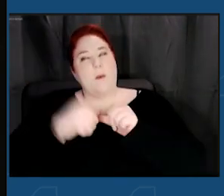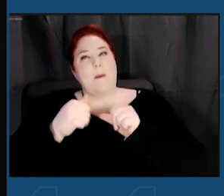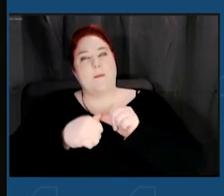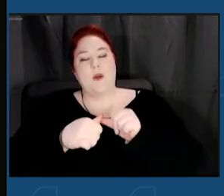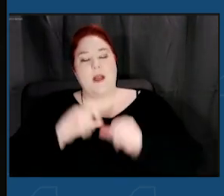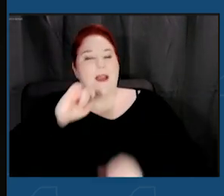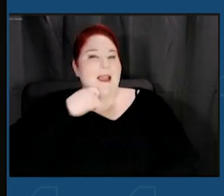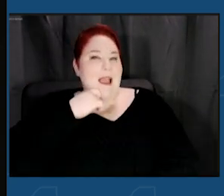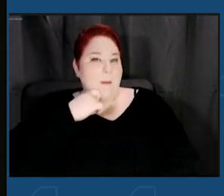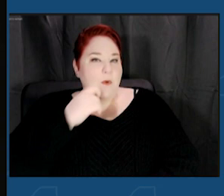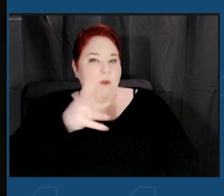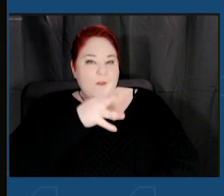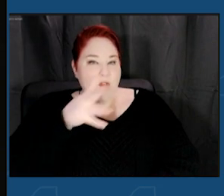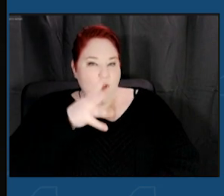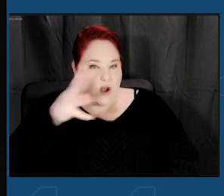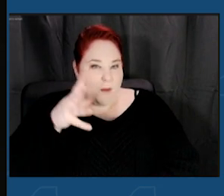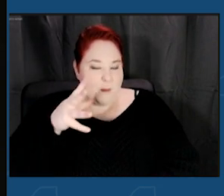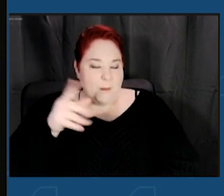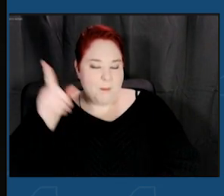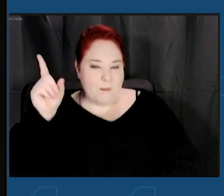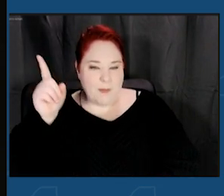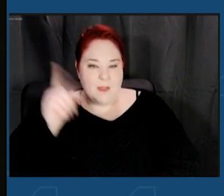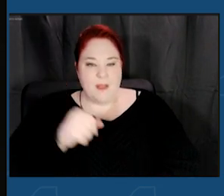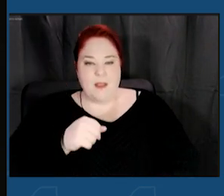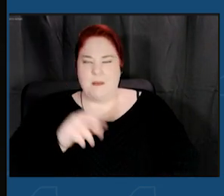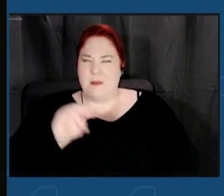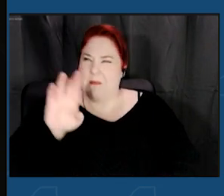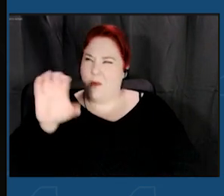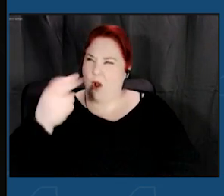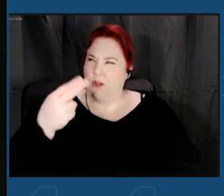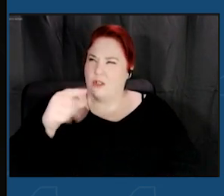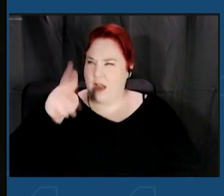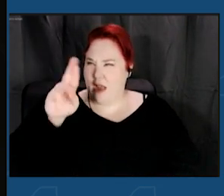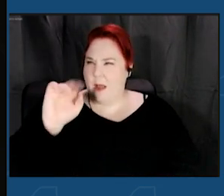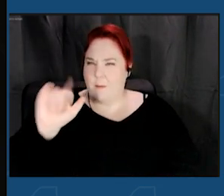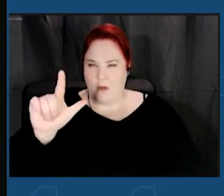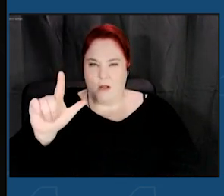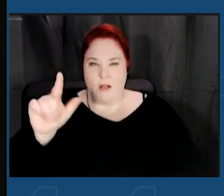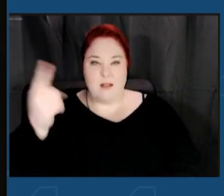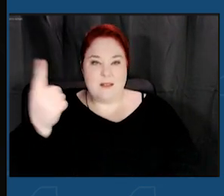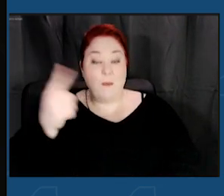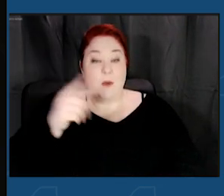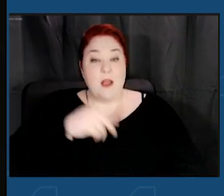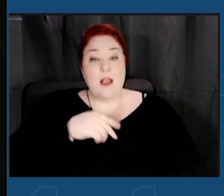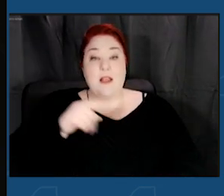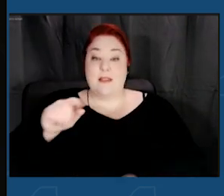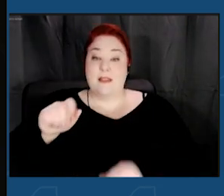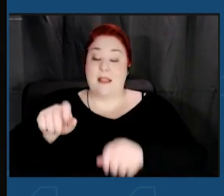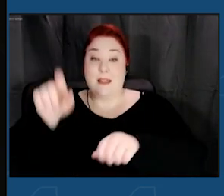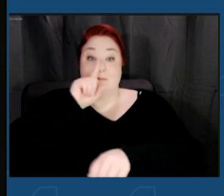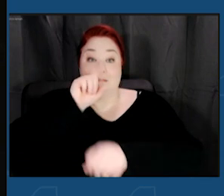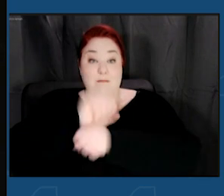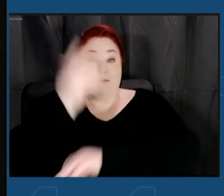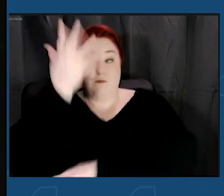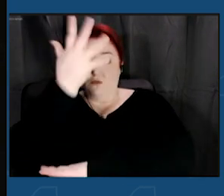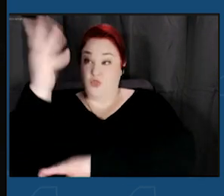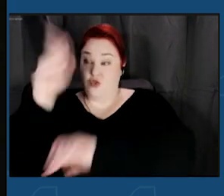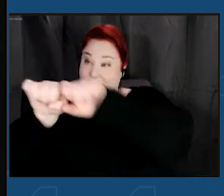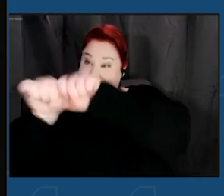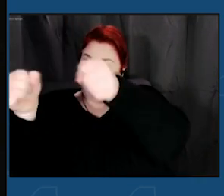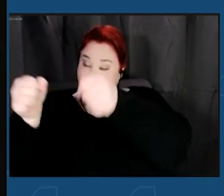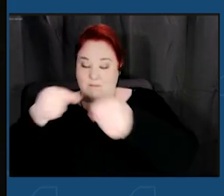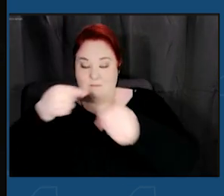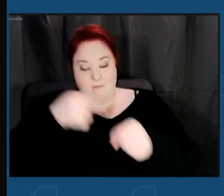Orleans County, it was around March or April, and someone took me out to the orchard and they snapped a branch and showed me when we